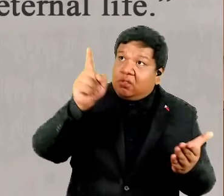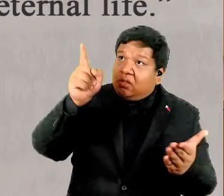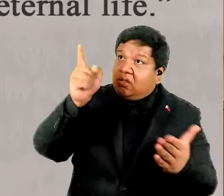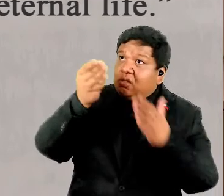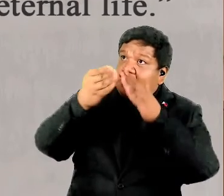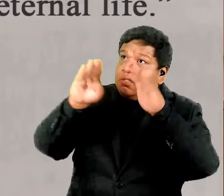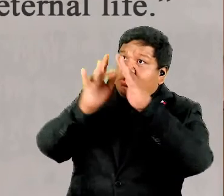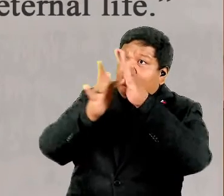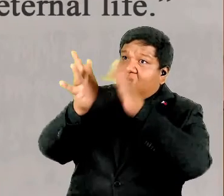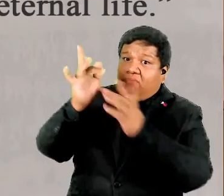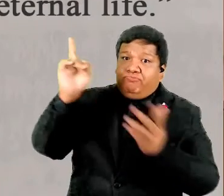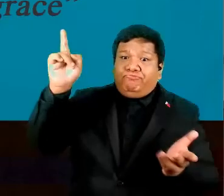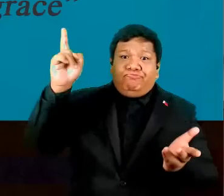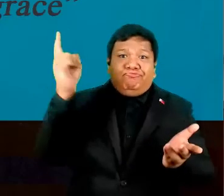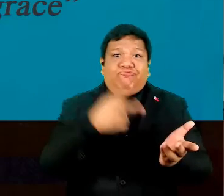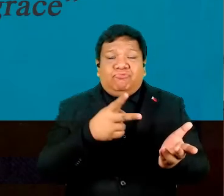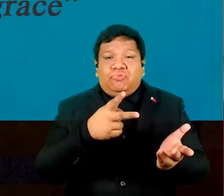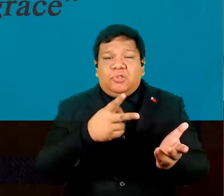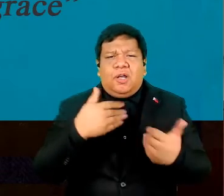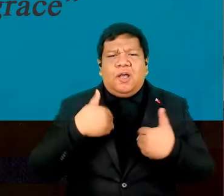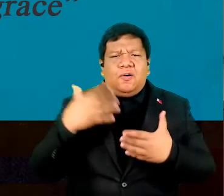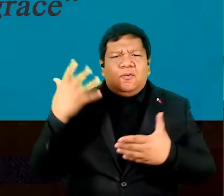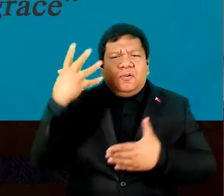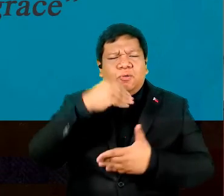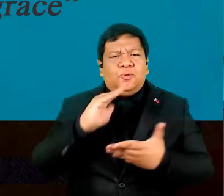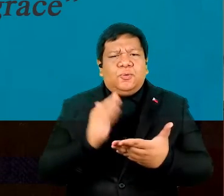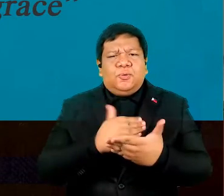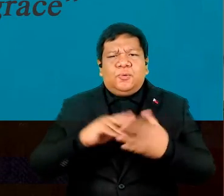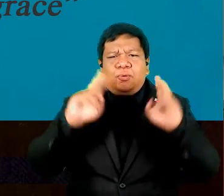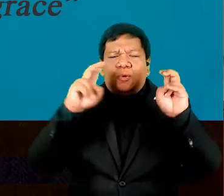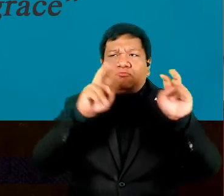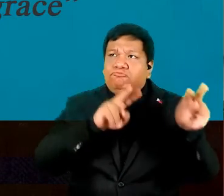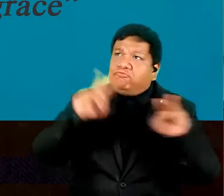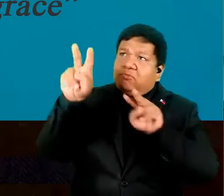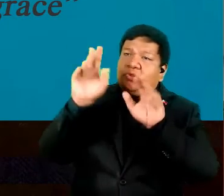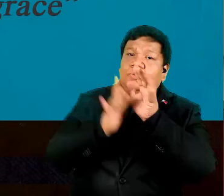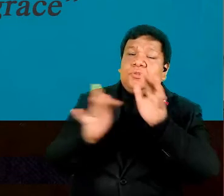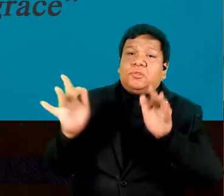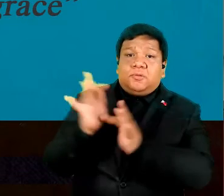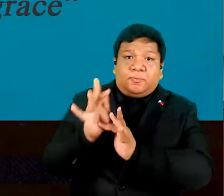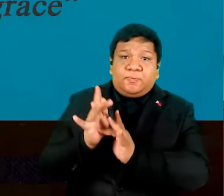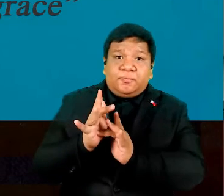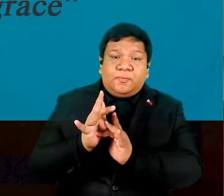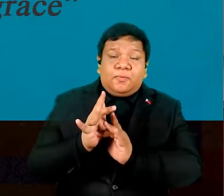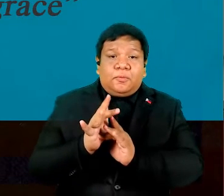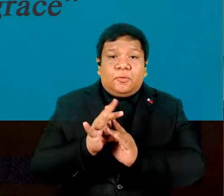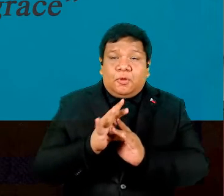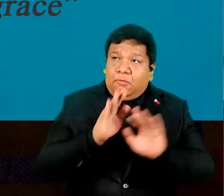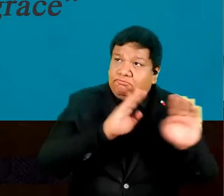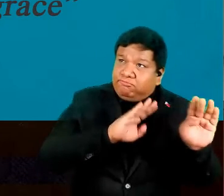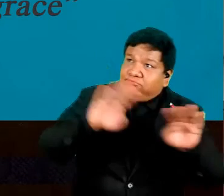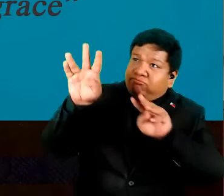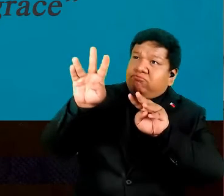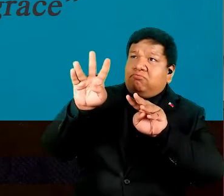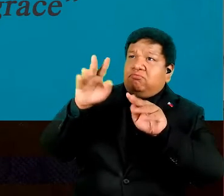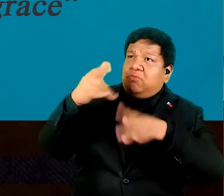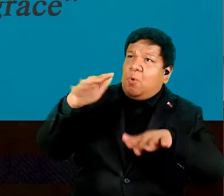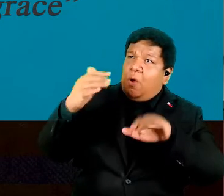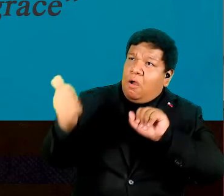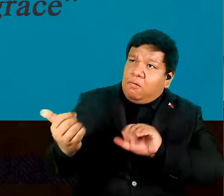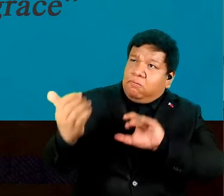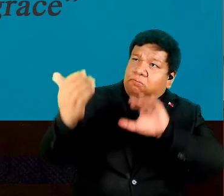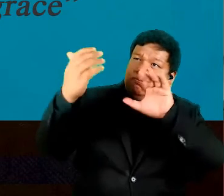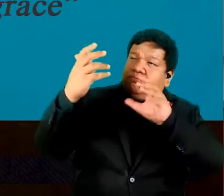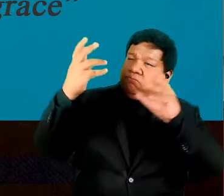outshine everything. There is this beautiful hymn entitled, "Turn Your Eyes Upon Jesus. Look full in his